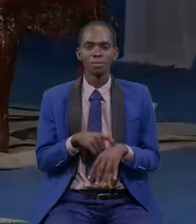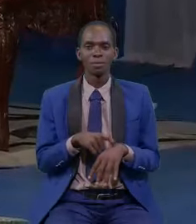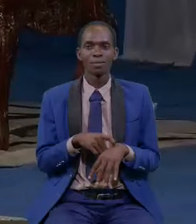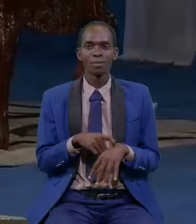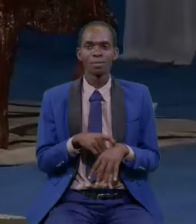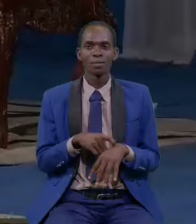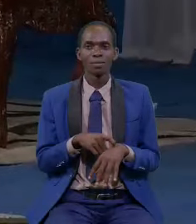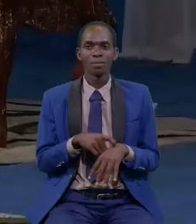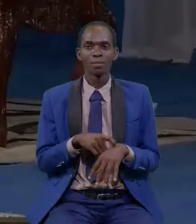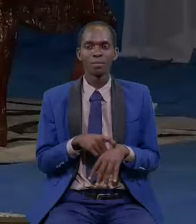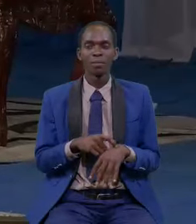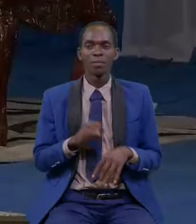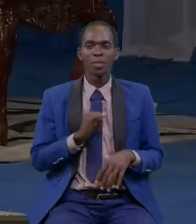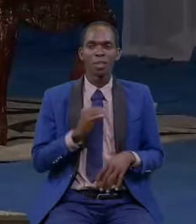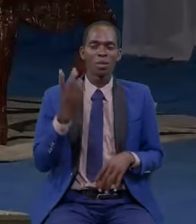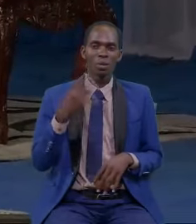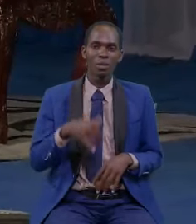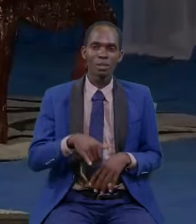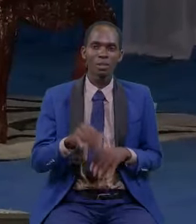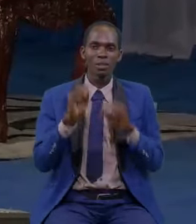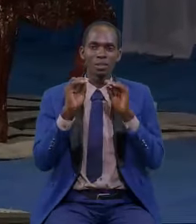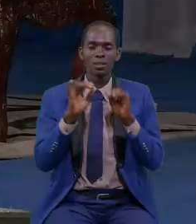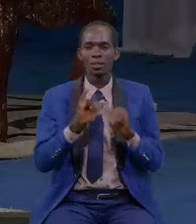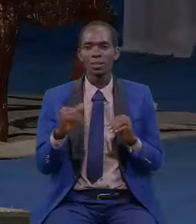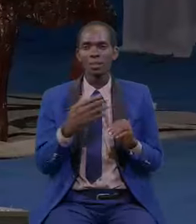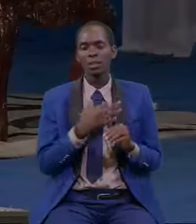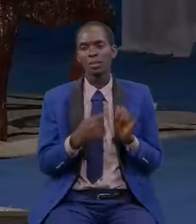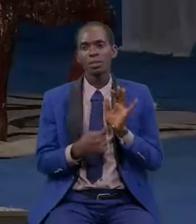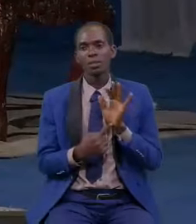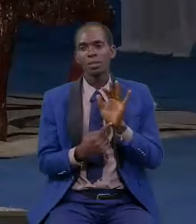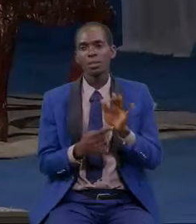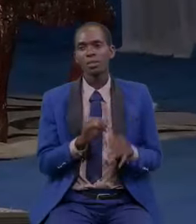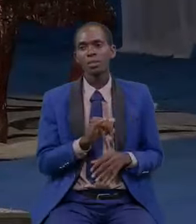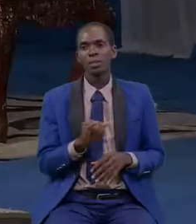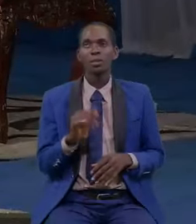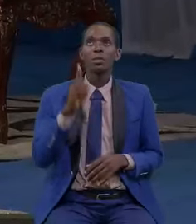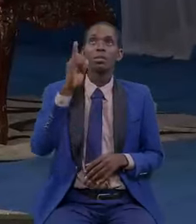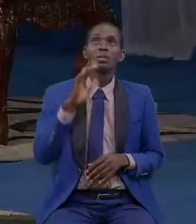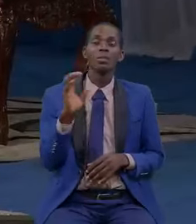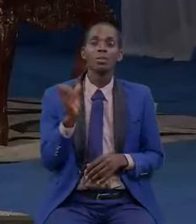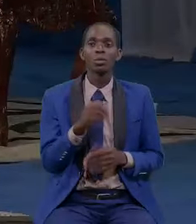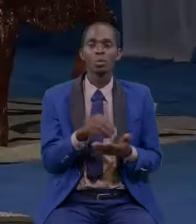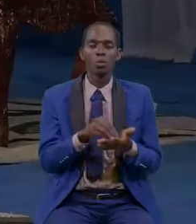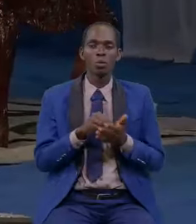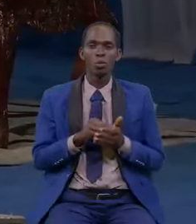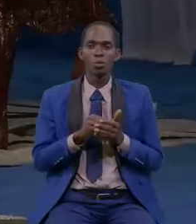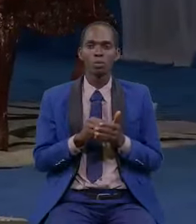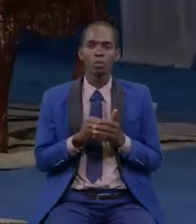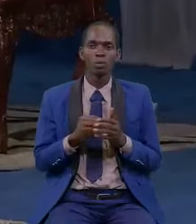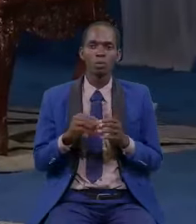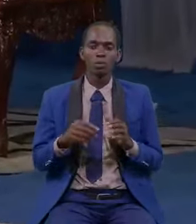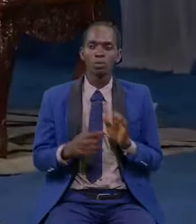was still teaching and revealing God's own revelation about